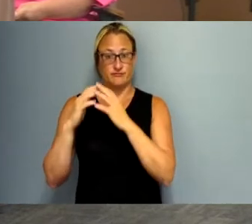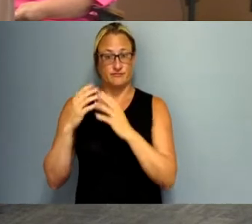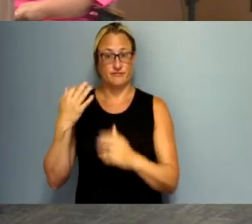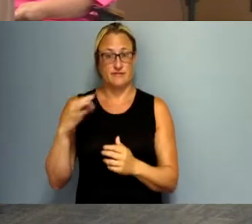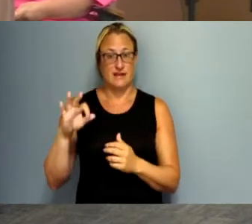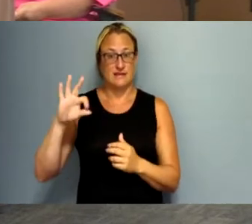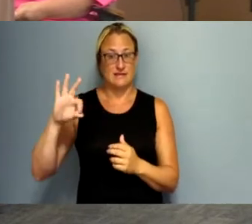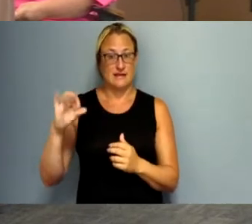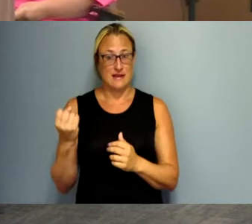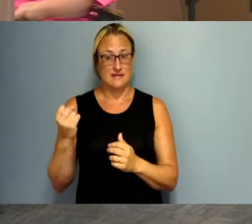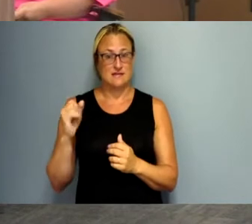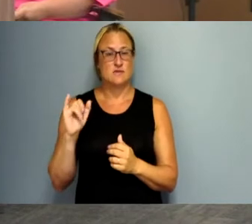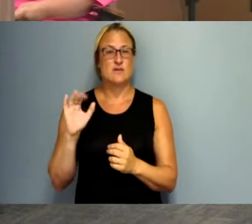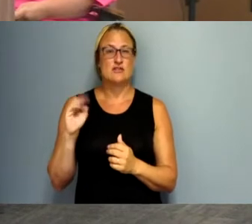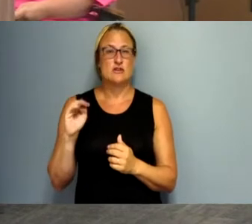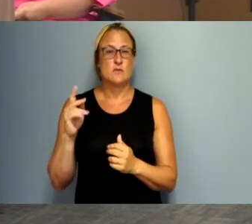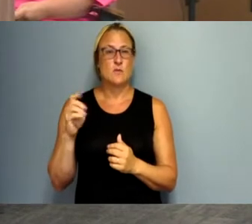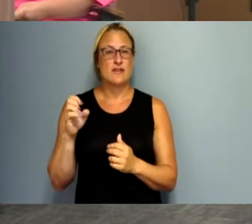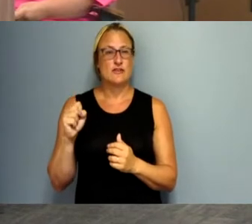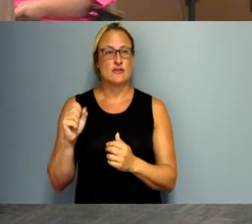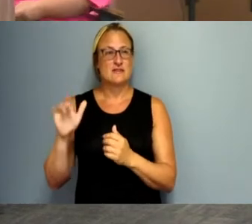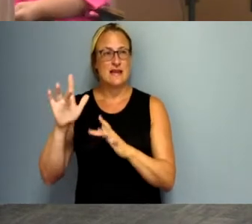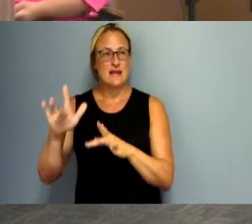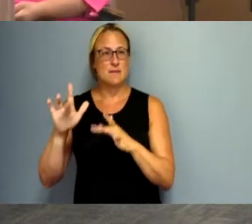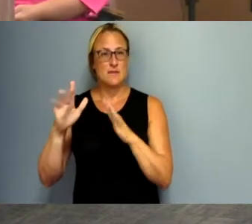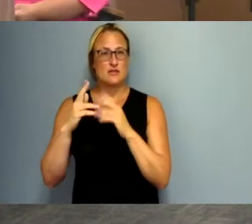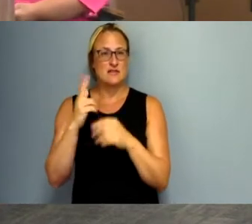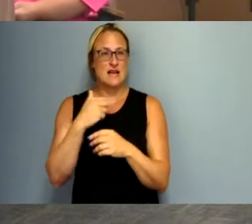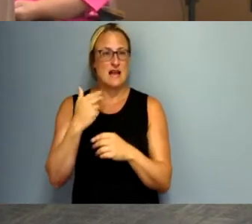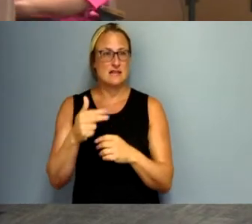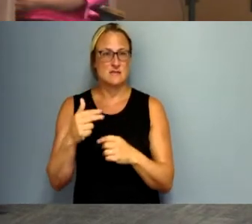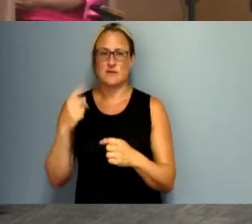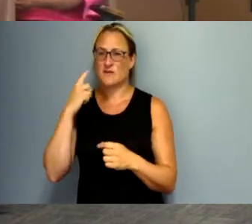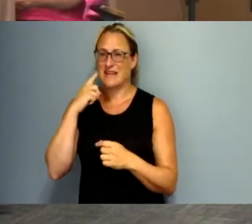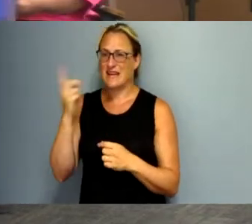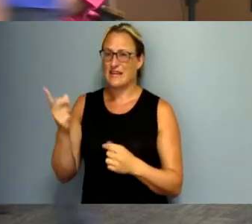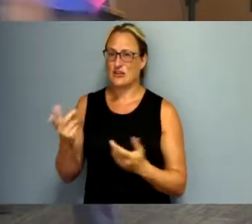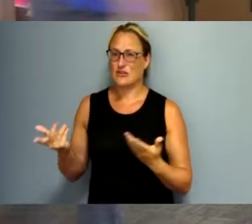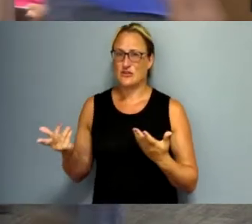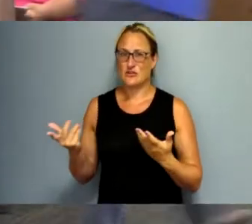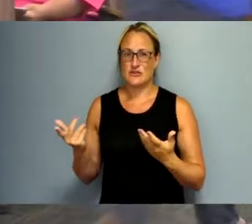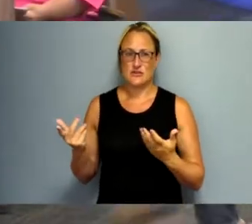Jen Withers with Mercy Hospital Pittsburgh started a program.